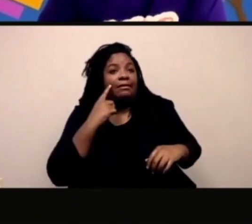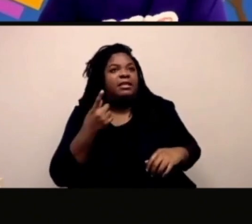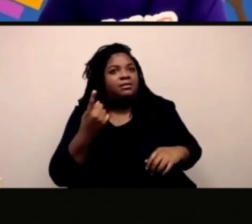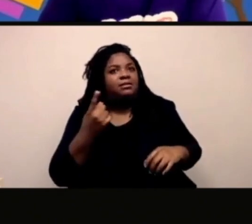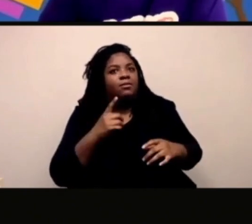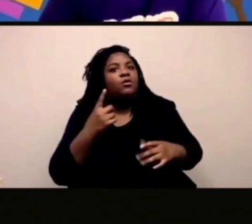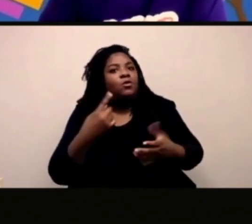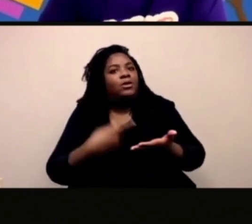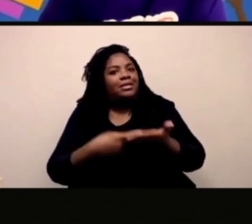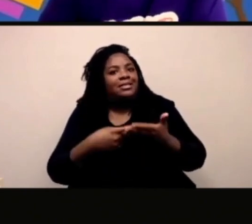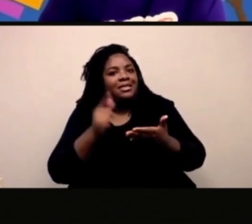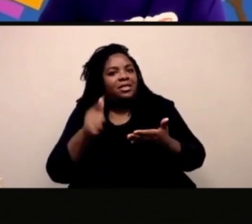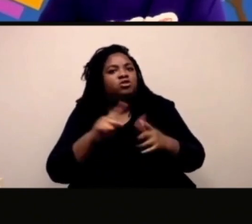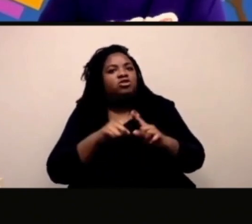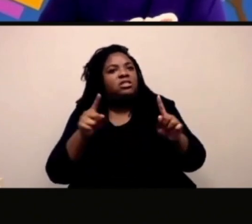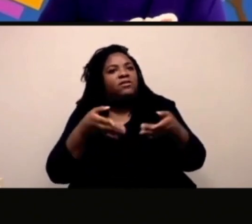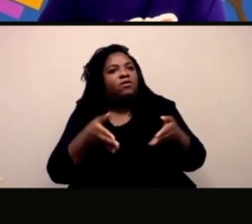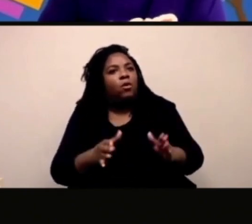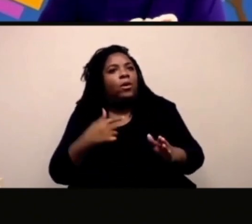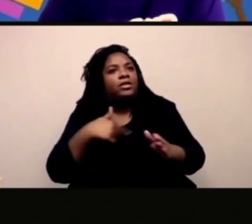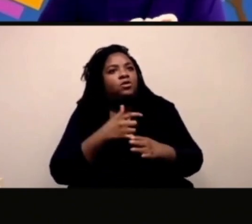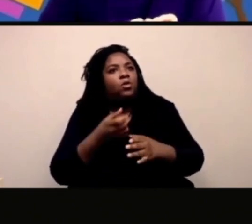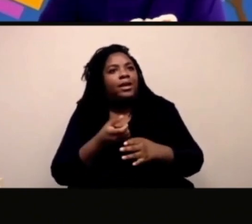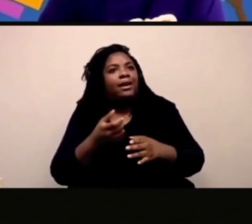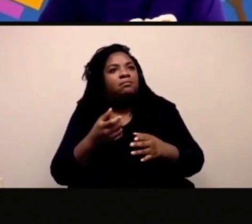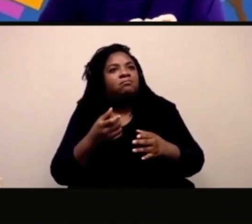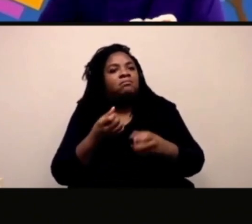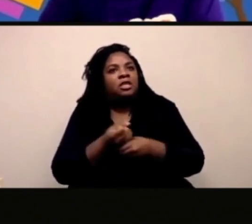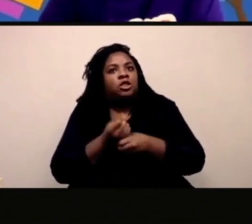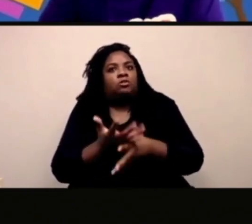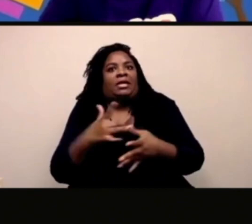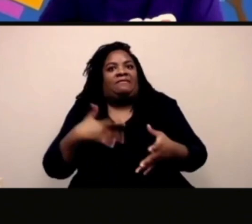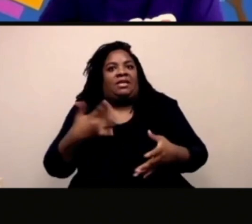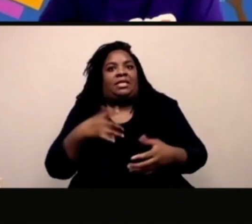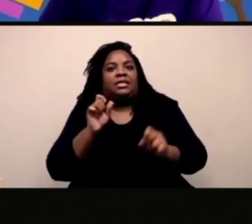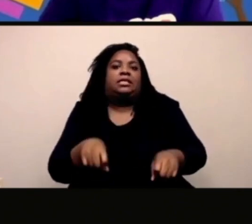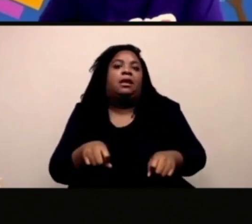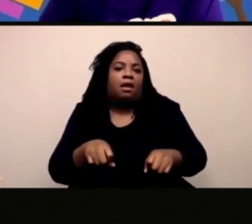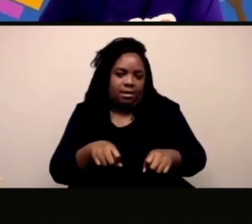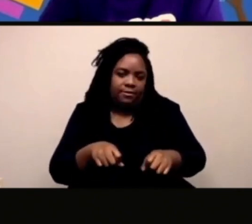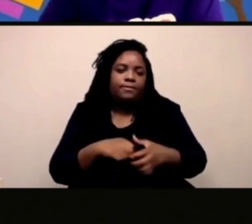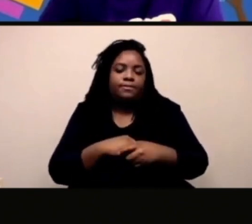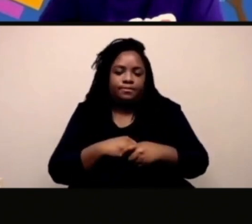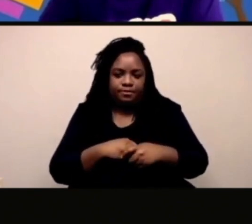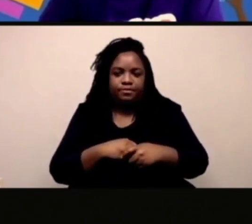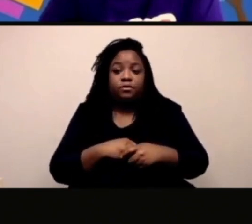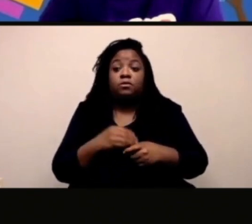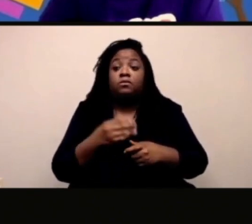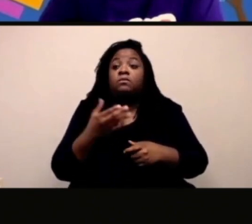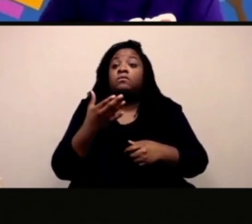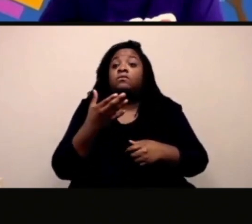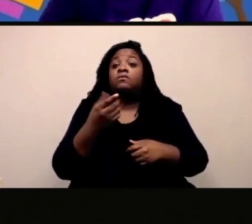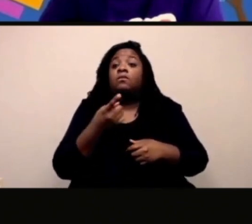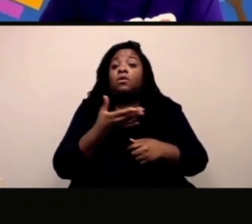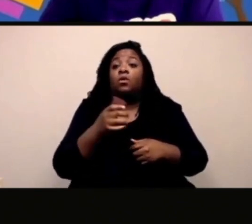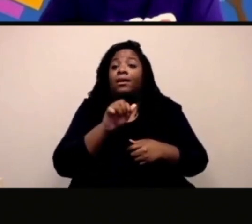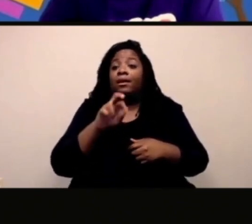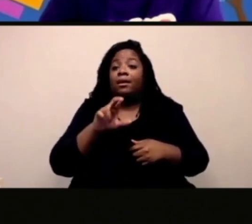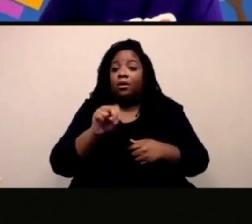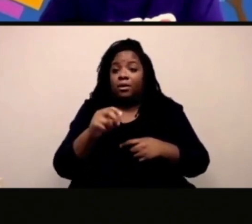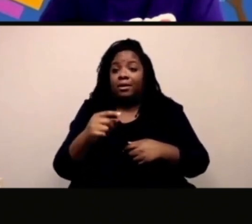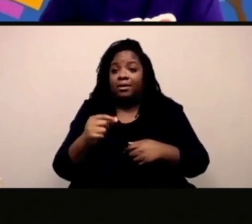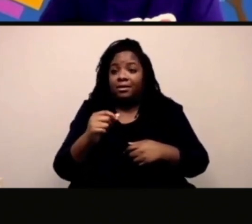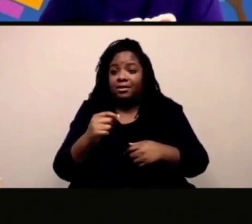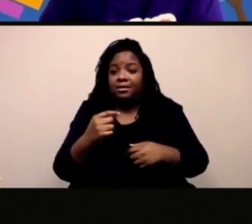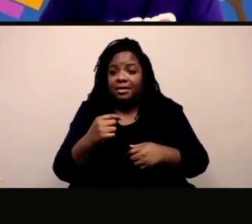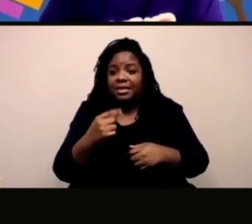be discussing too, is that there's different ways that we can express our feelings. So one of the points that Aaron was making is that if you have nervous, you